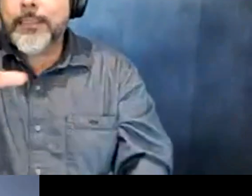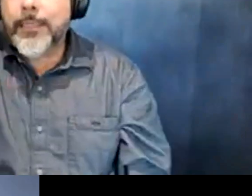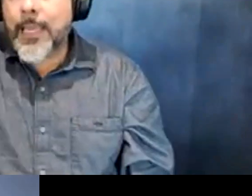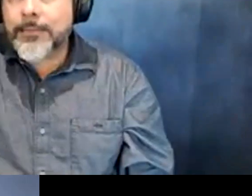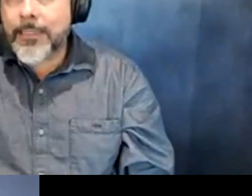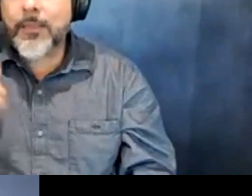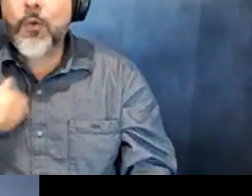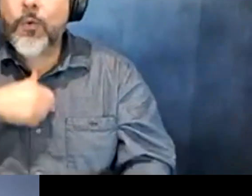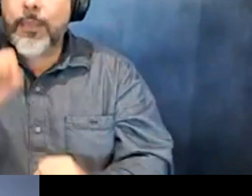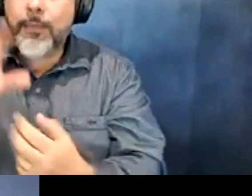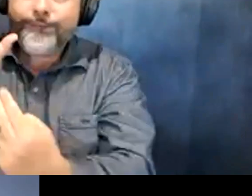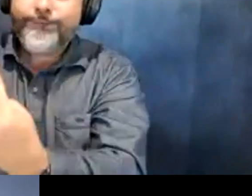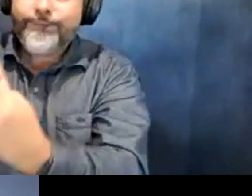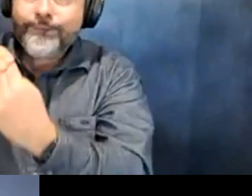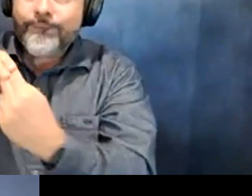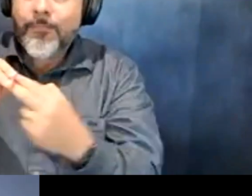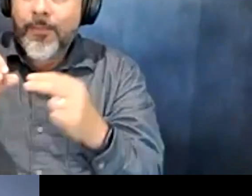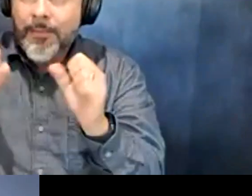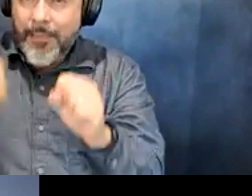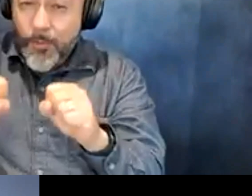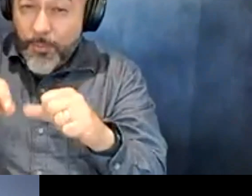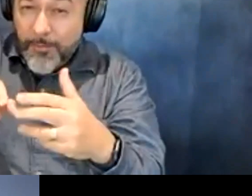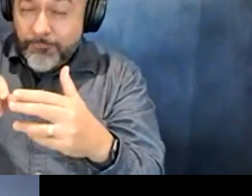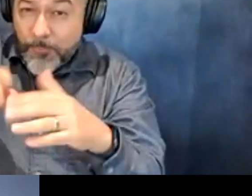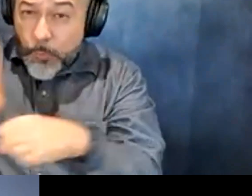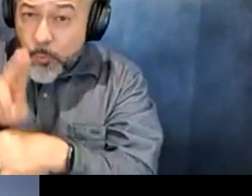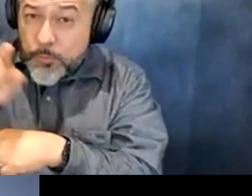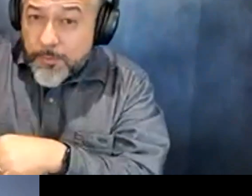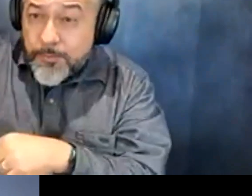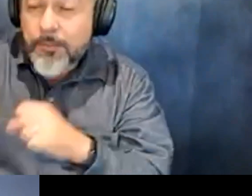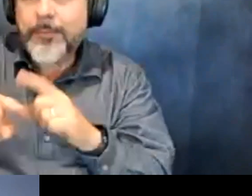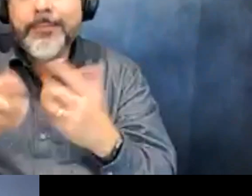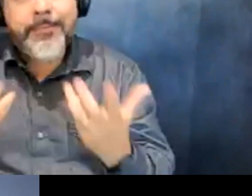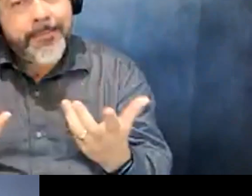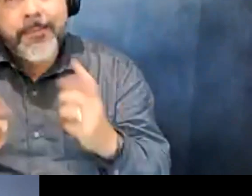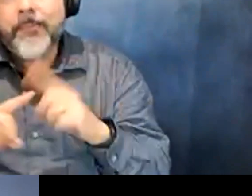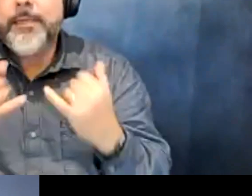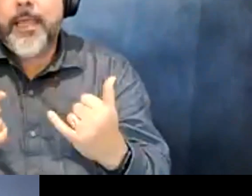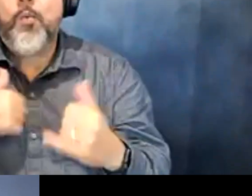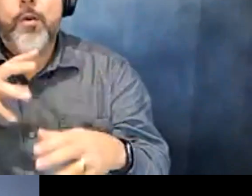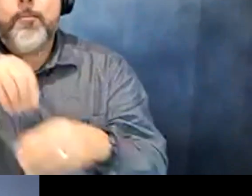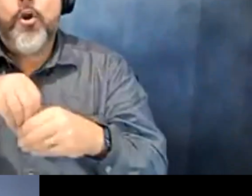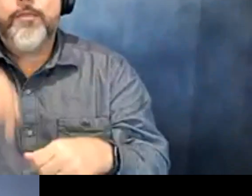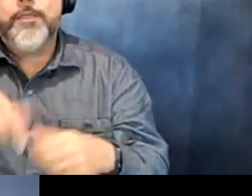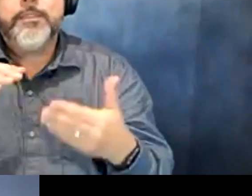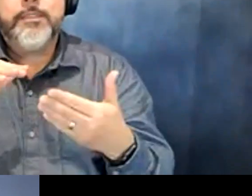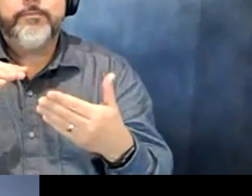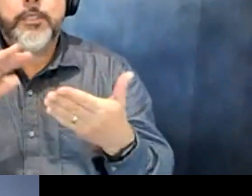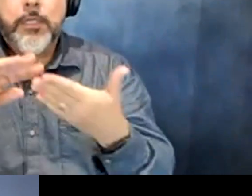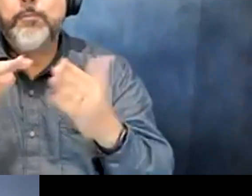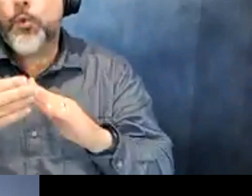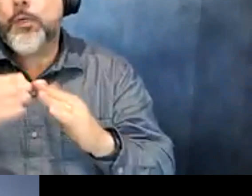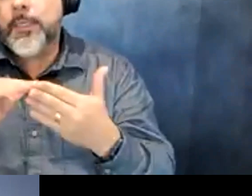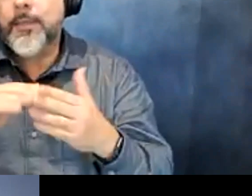that we can we now tap into? And so being a part of this committee is awesome, because I can see where we